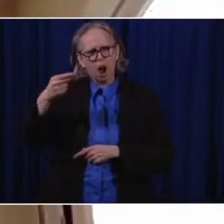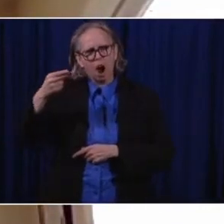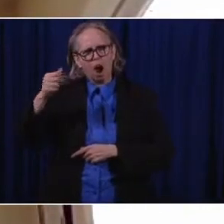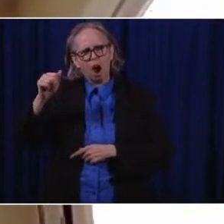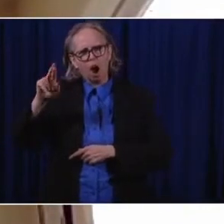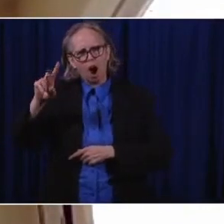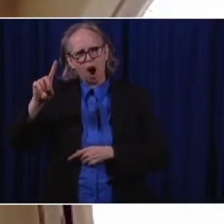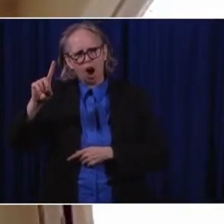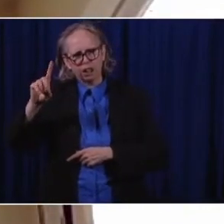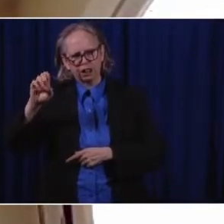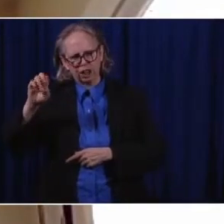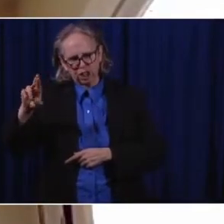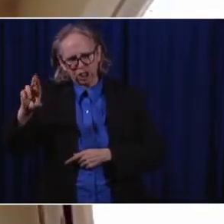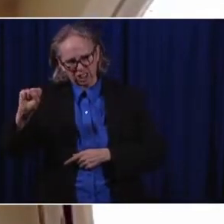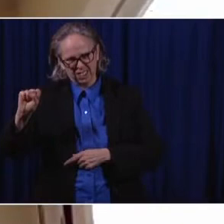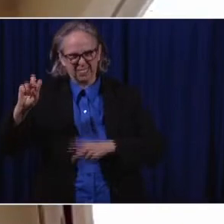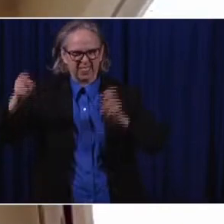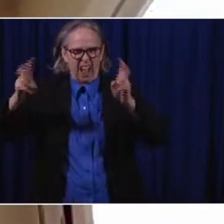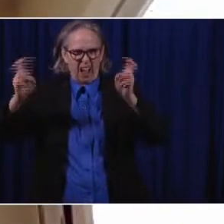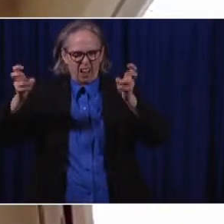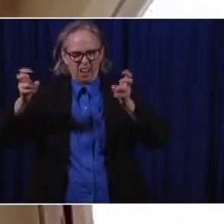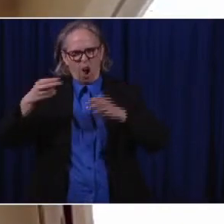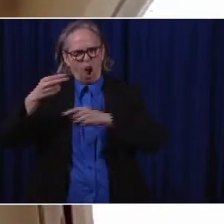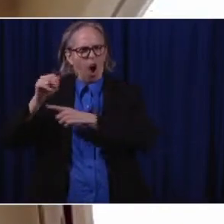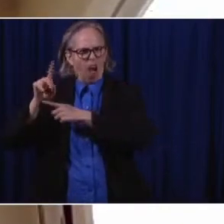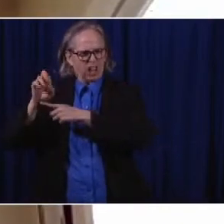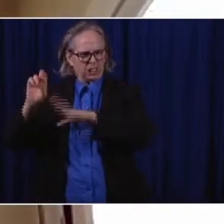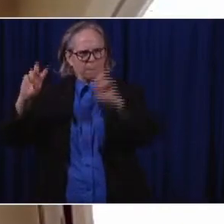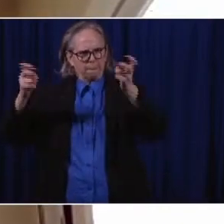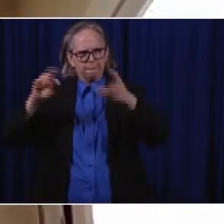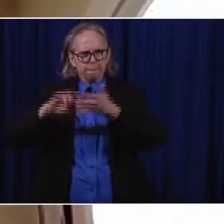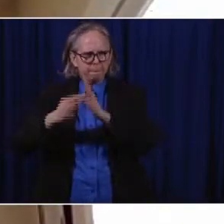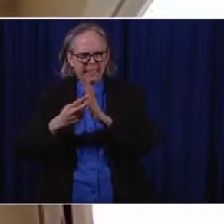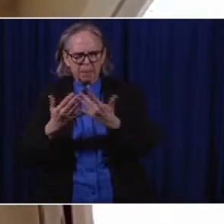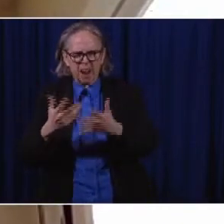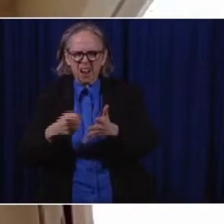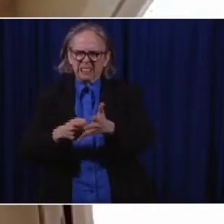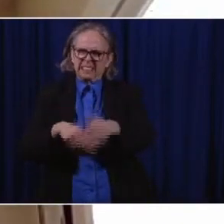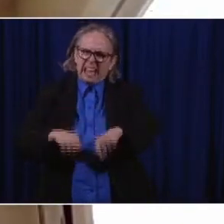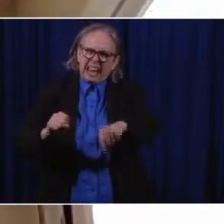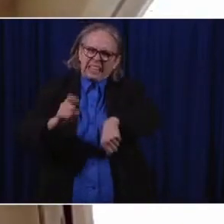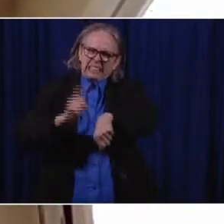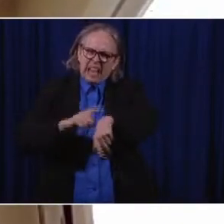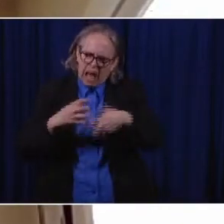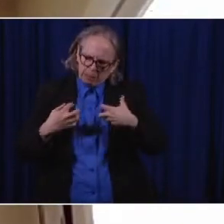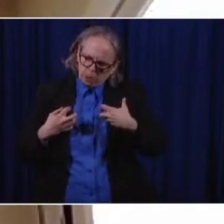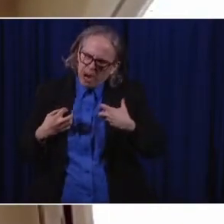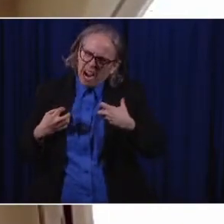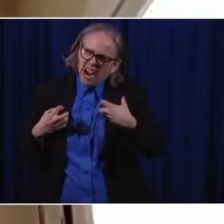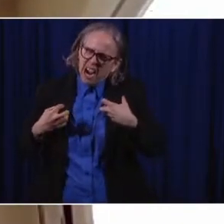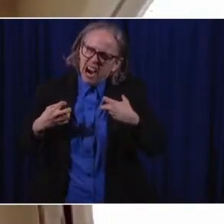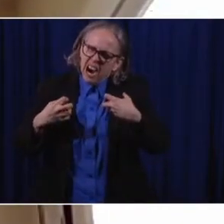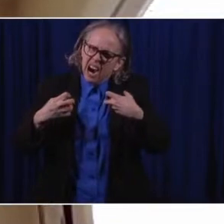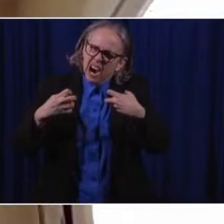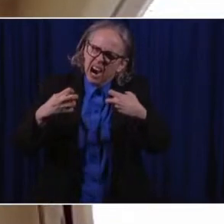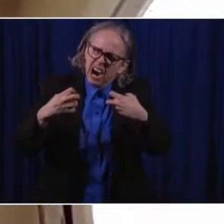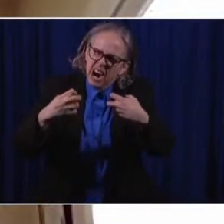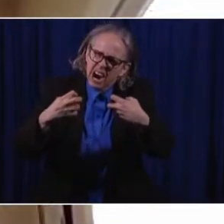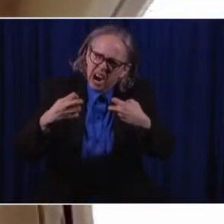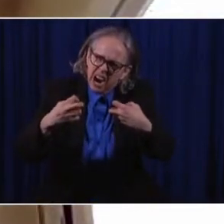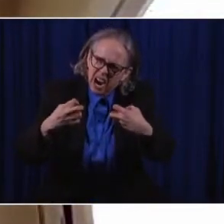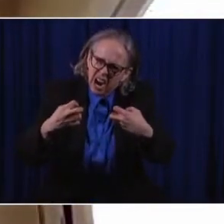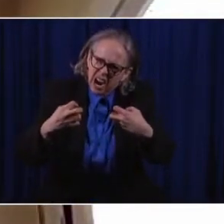a real phenomenon. It is true that we don't really understand it yet. Clearly,